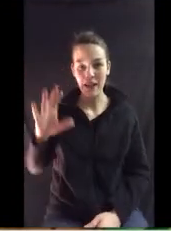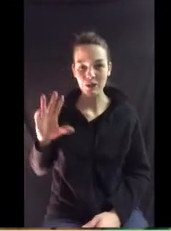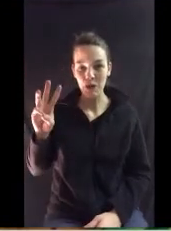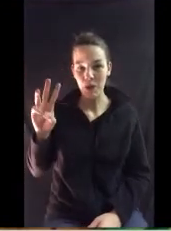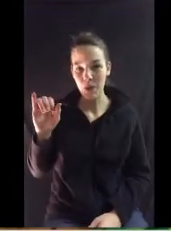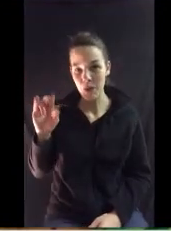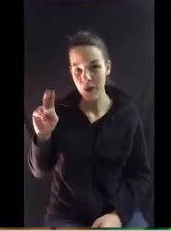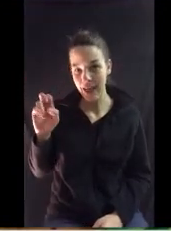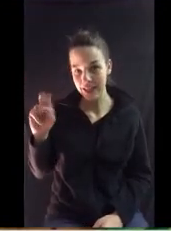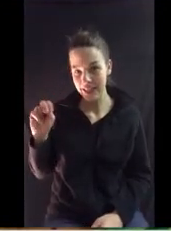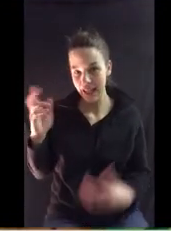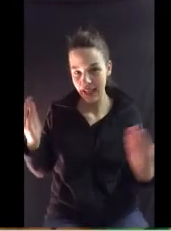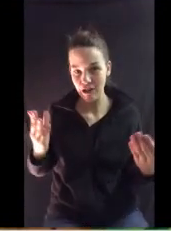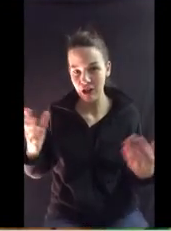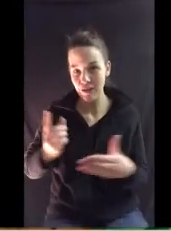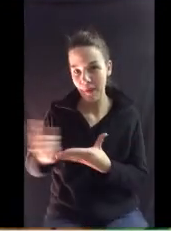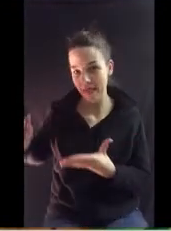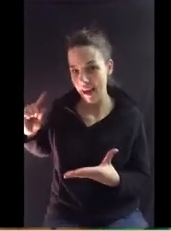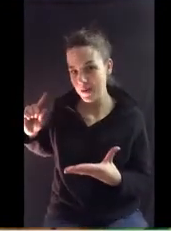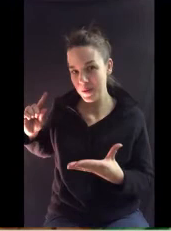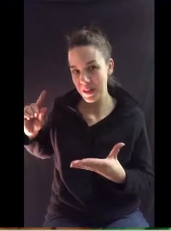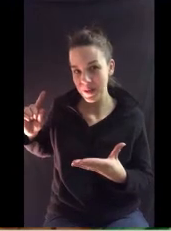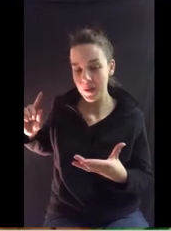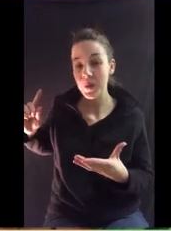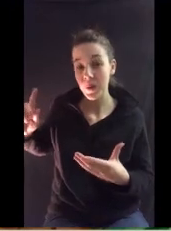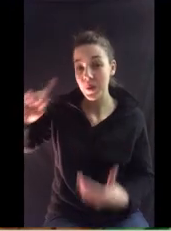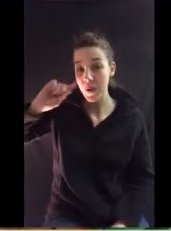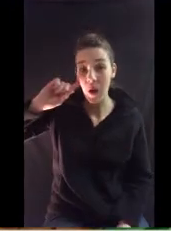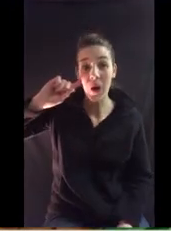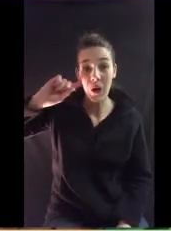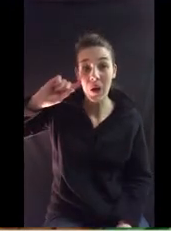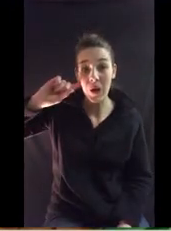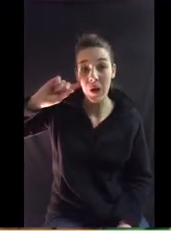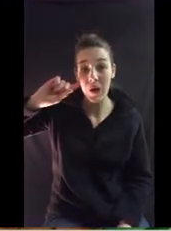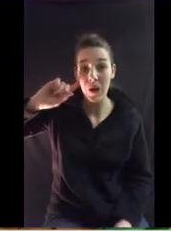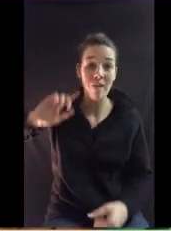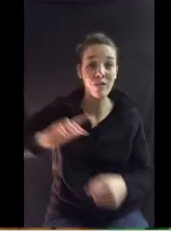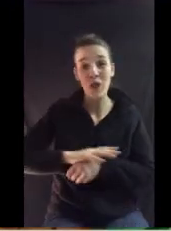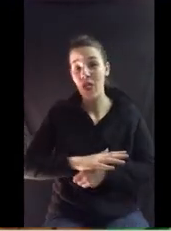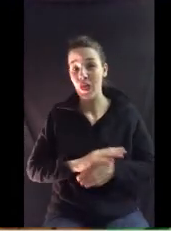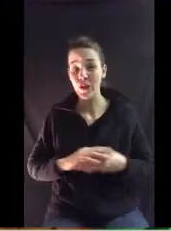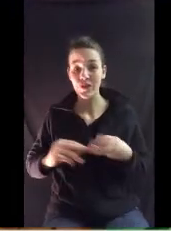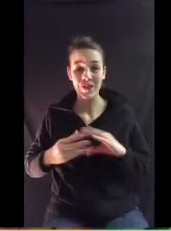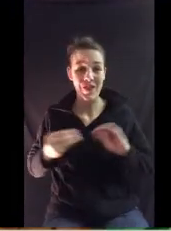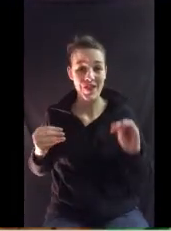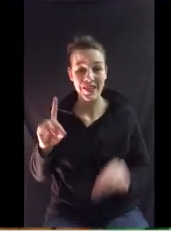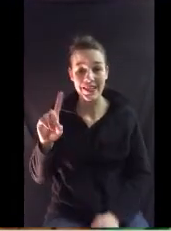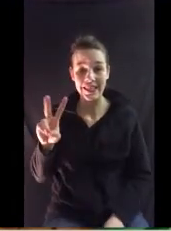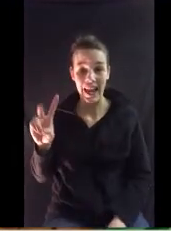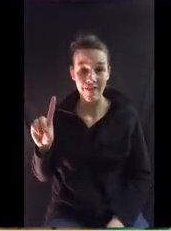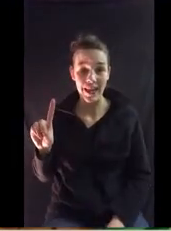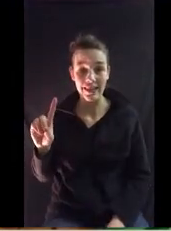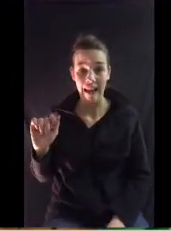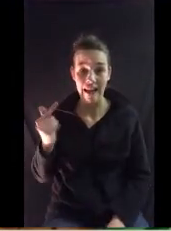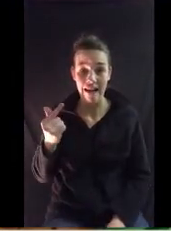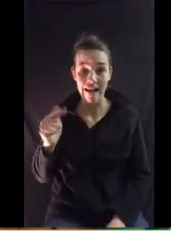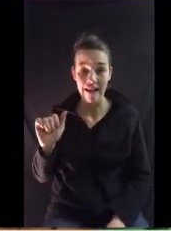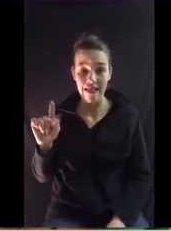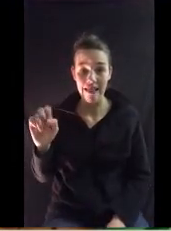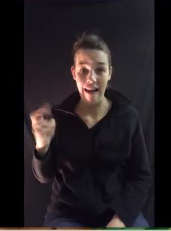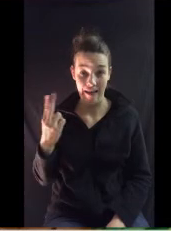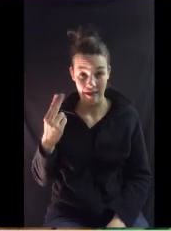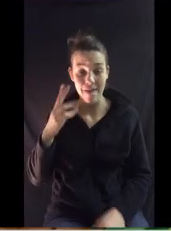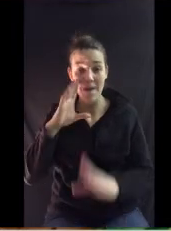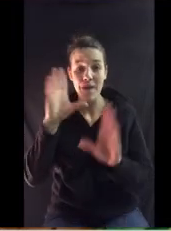Hey kids, Pastor Winston here. So last week, you guys heard the full story of David